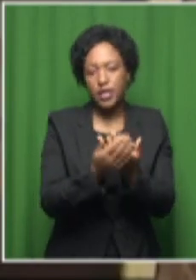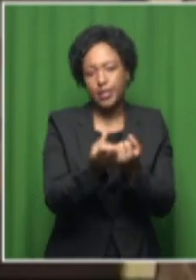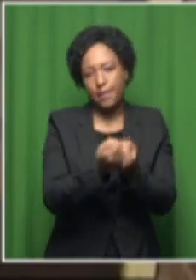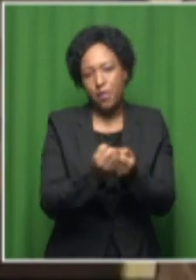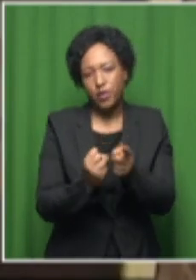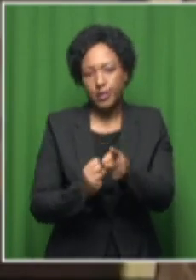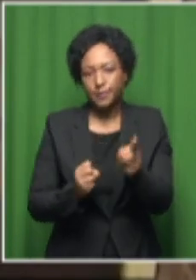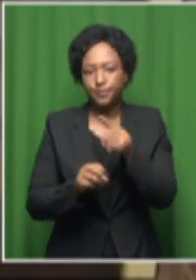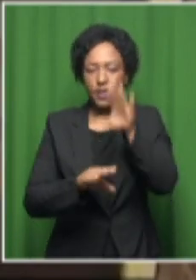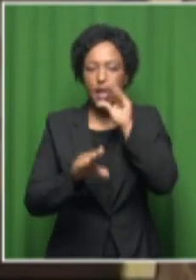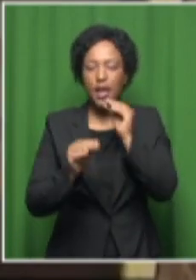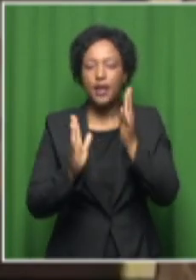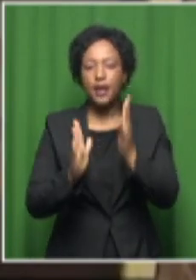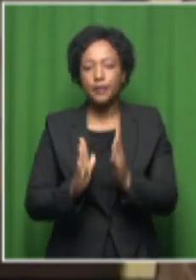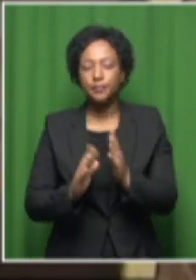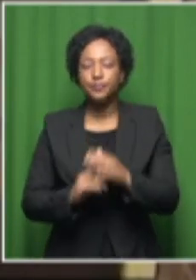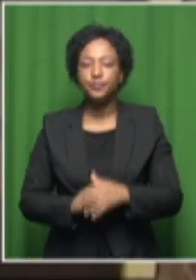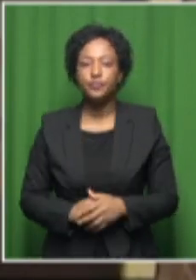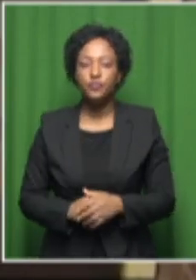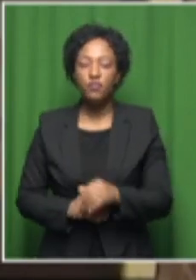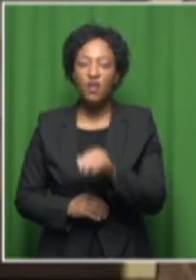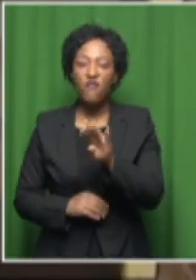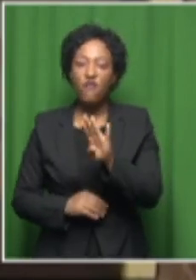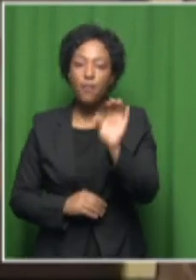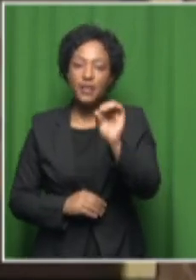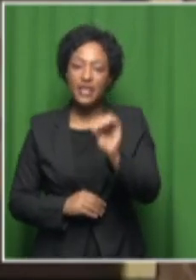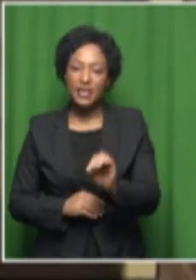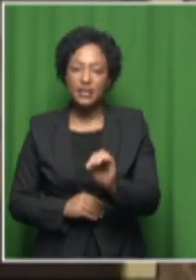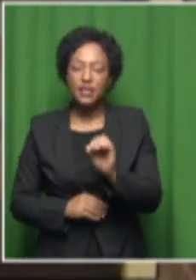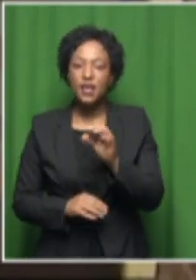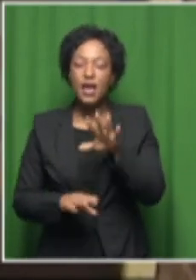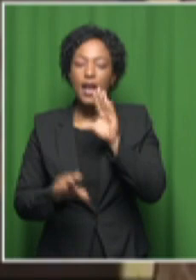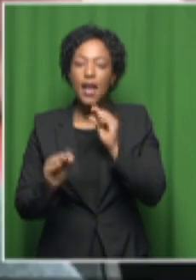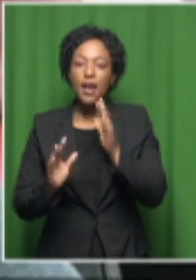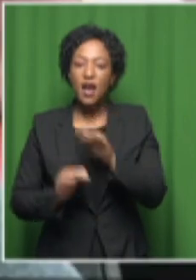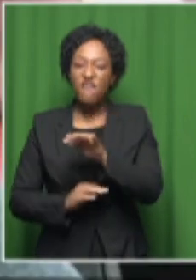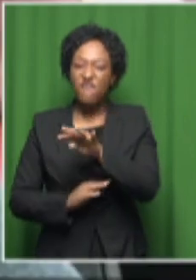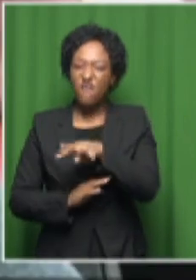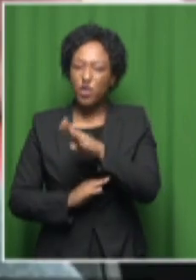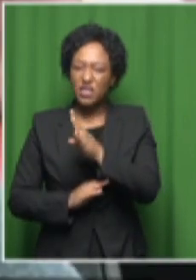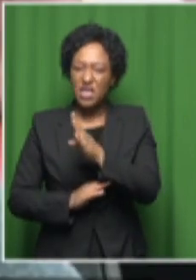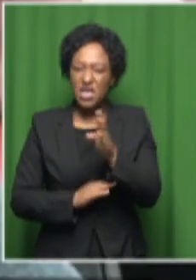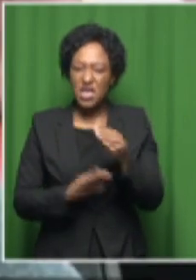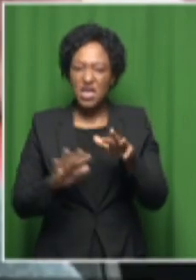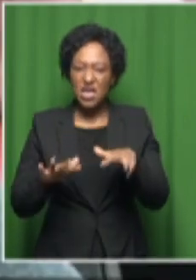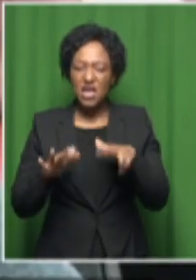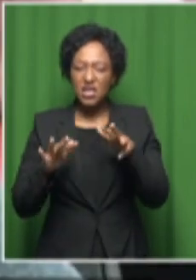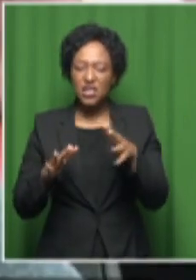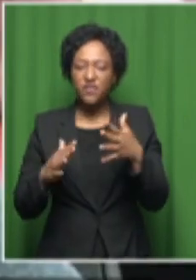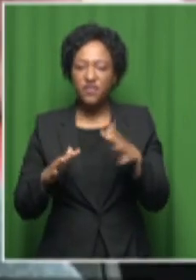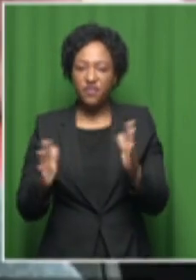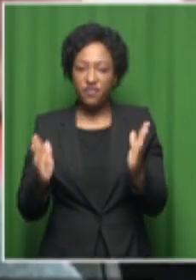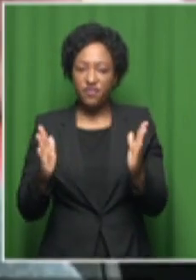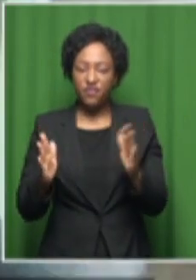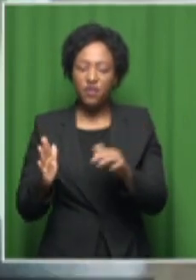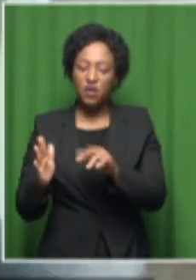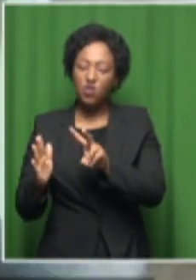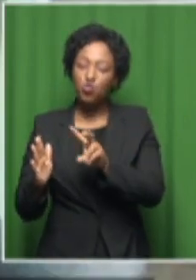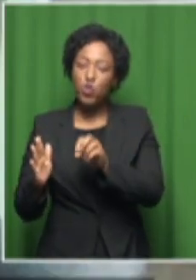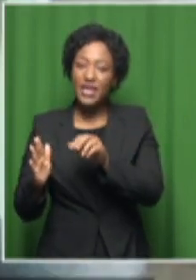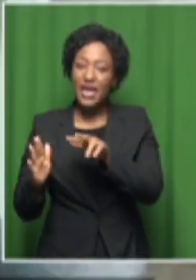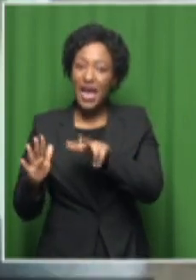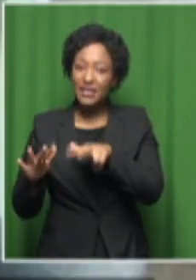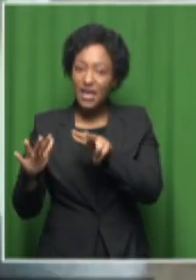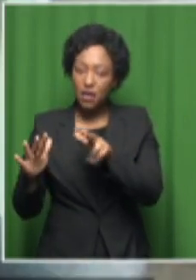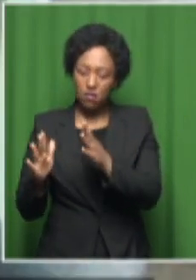4% of learners between the ages of 14 and 19 years fell pregnant between the year 2018 to